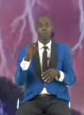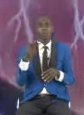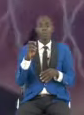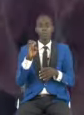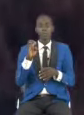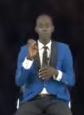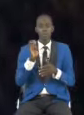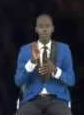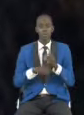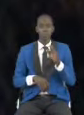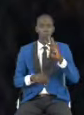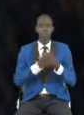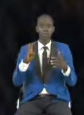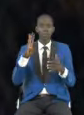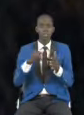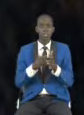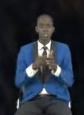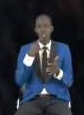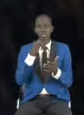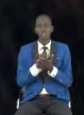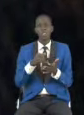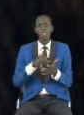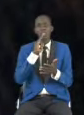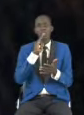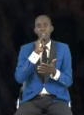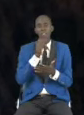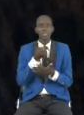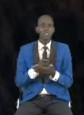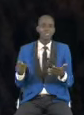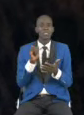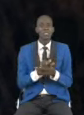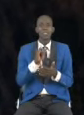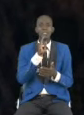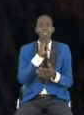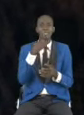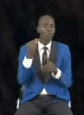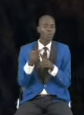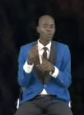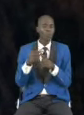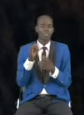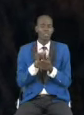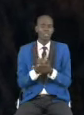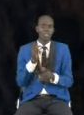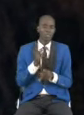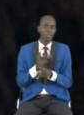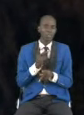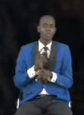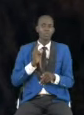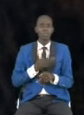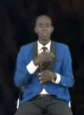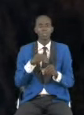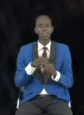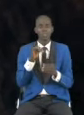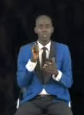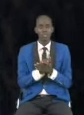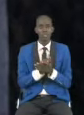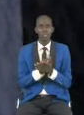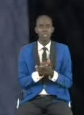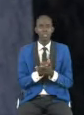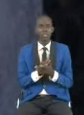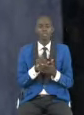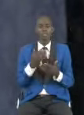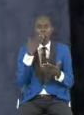is written. That's the message that sustains us in the pleasant land. Whatever